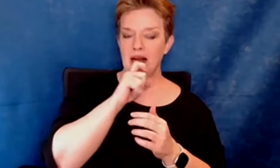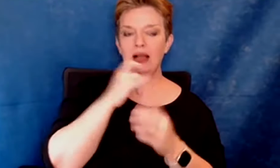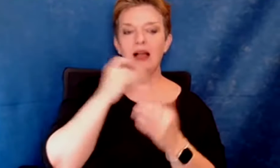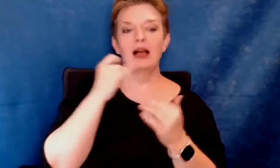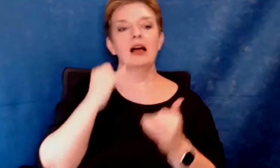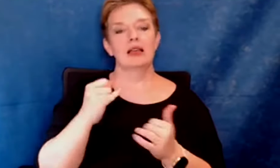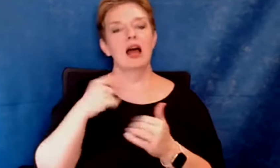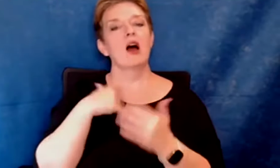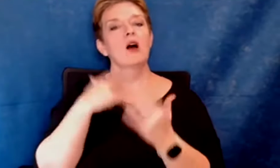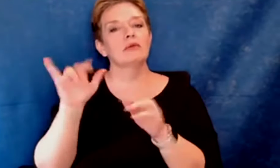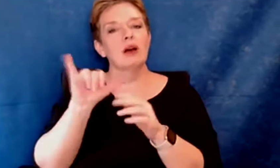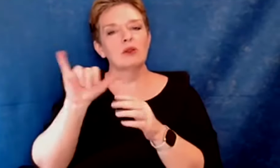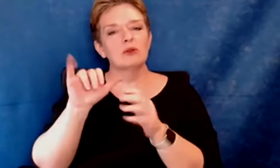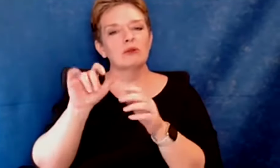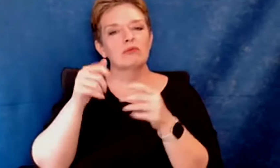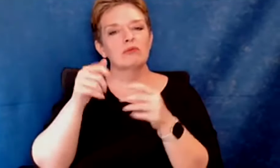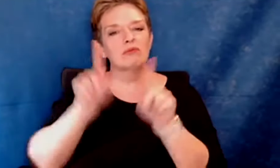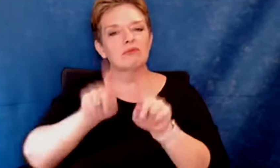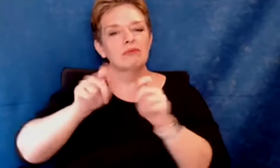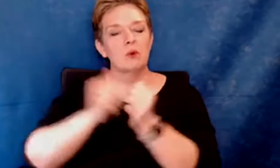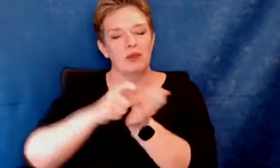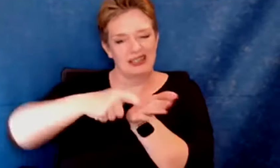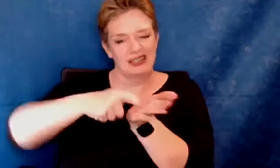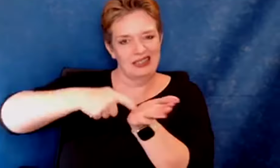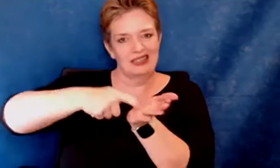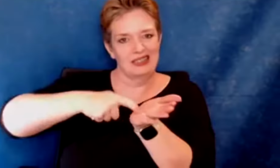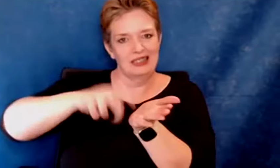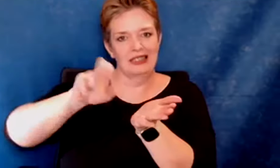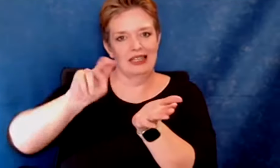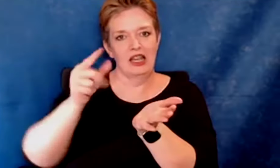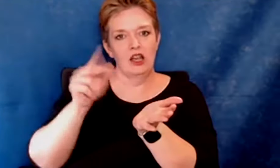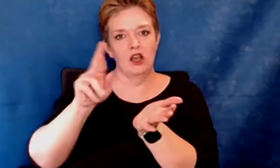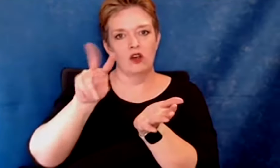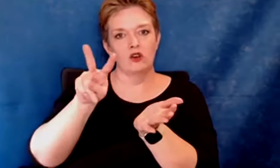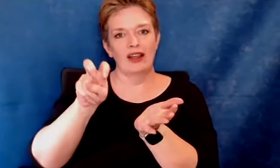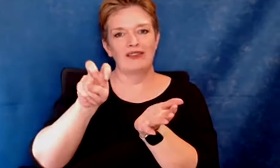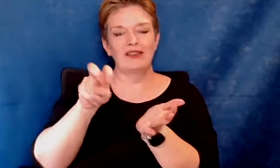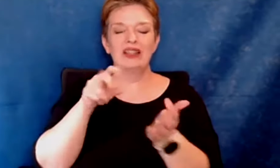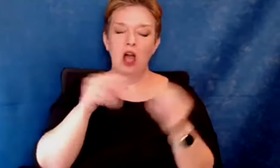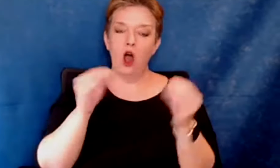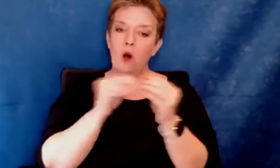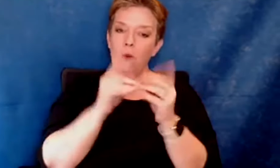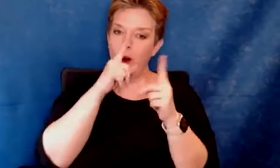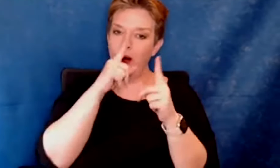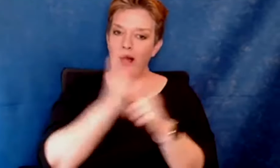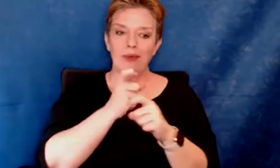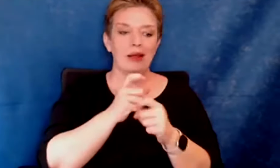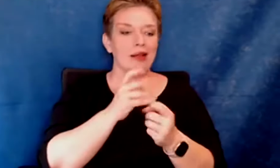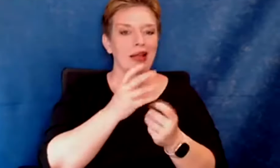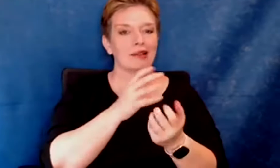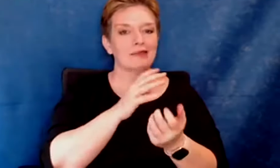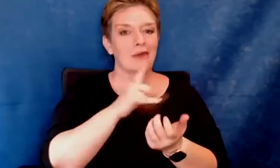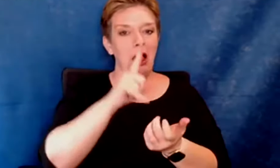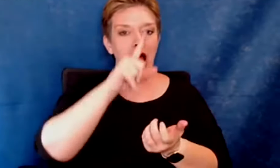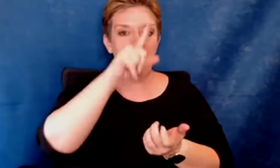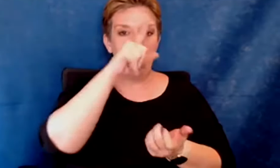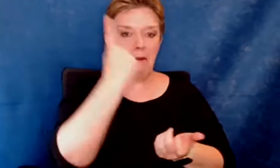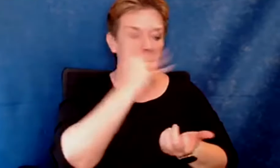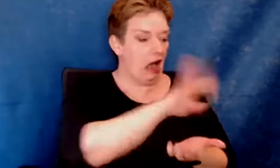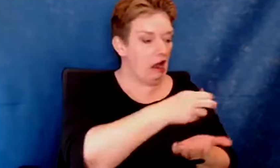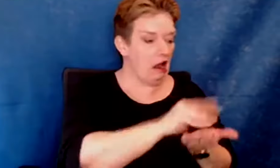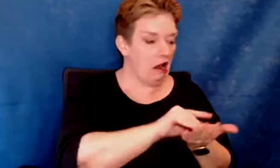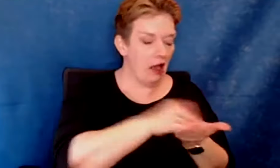metal. It's not quite as simple as applying the soot and spit. Not to say that that's